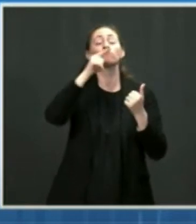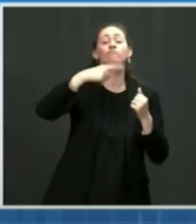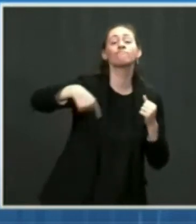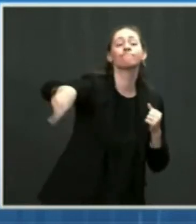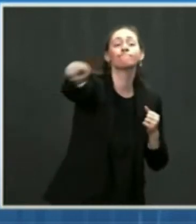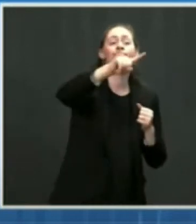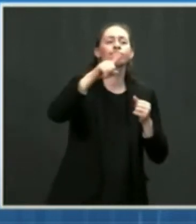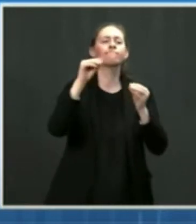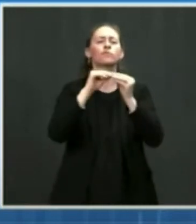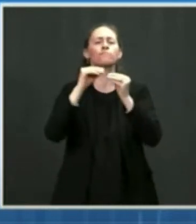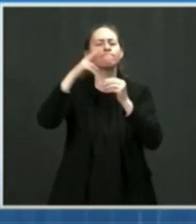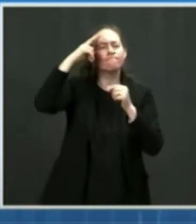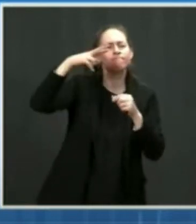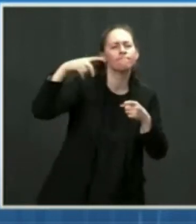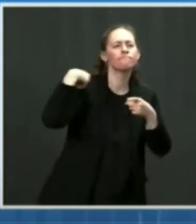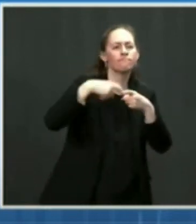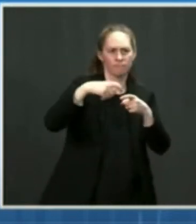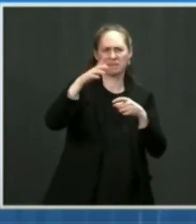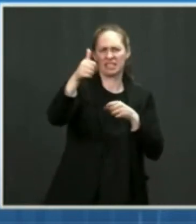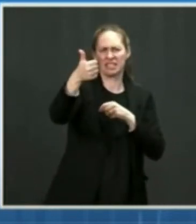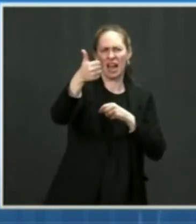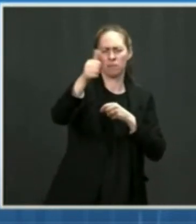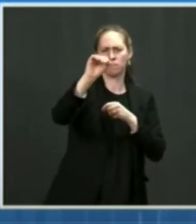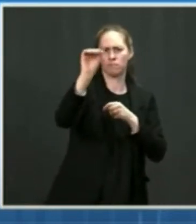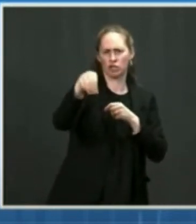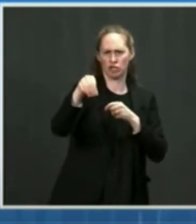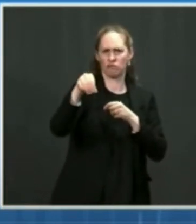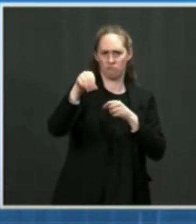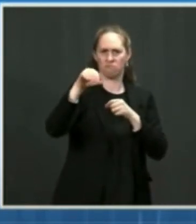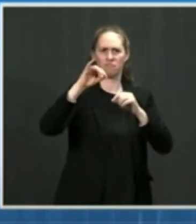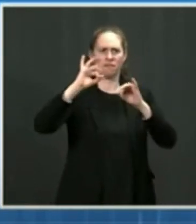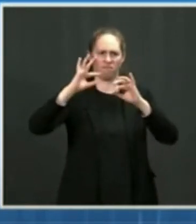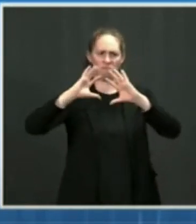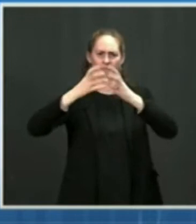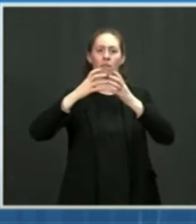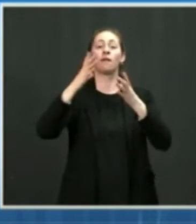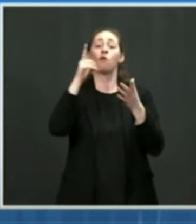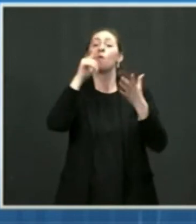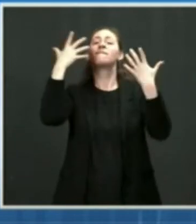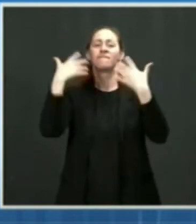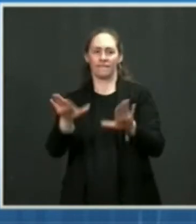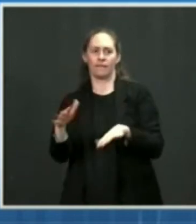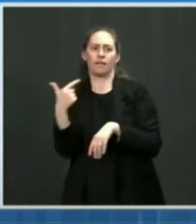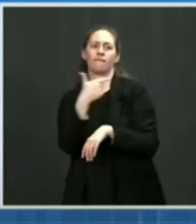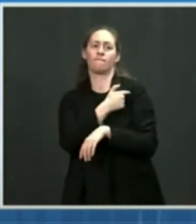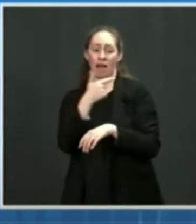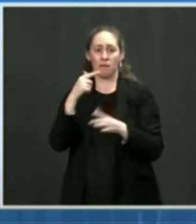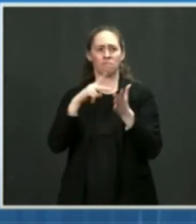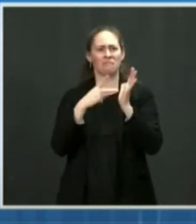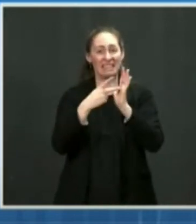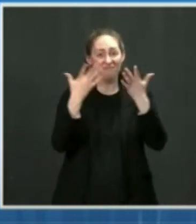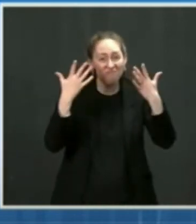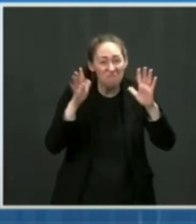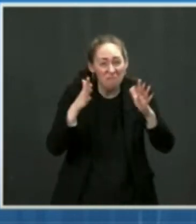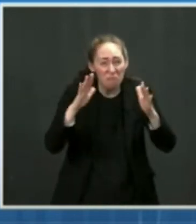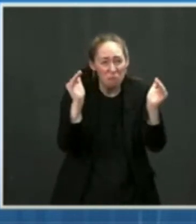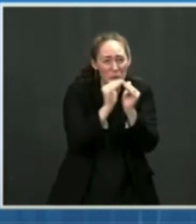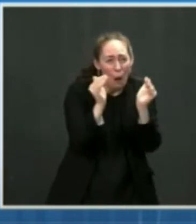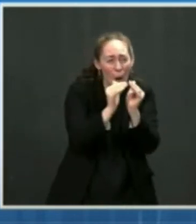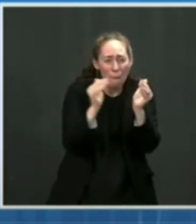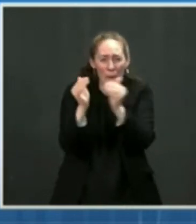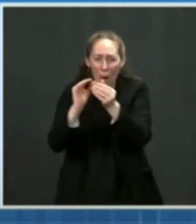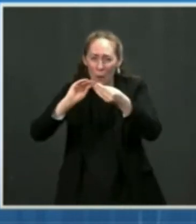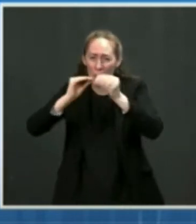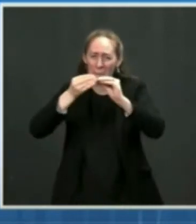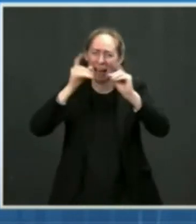10.7% of those receiving vaccinations. We must do better, and we will do better, and here's how.